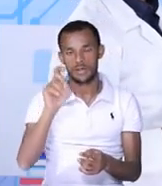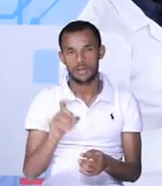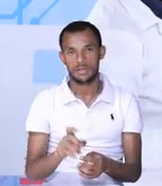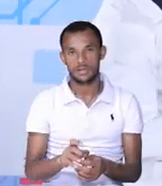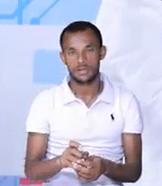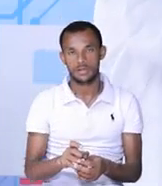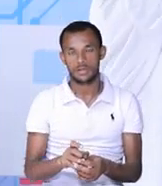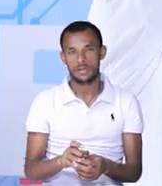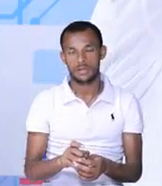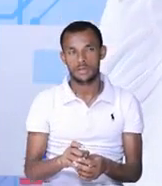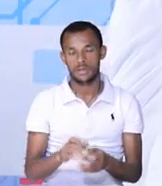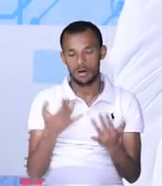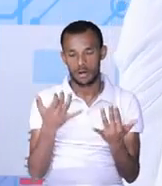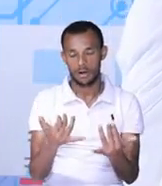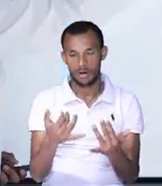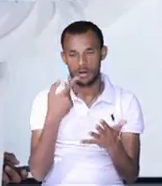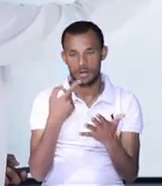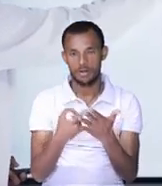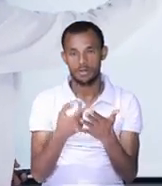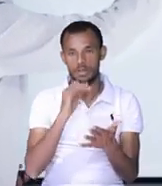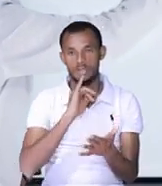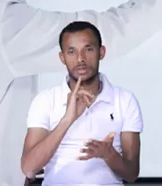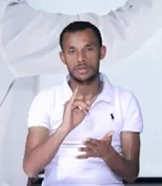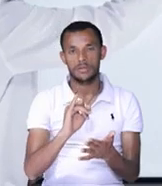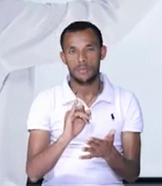So now this is